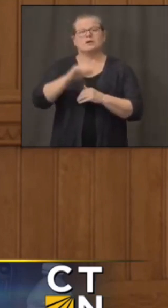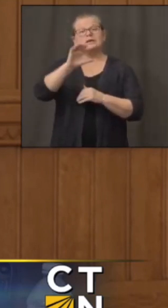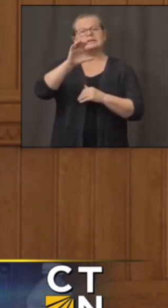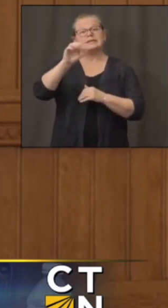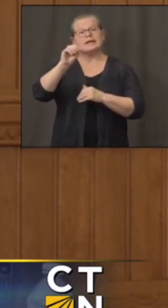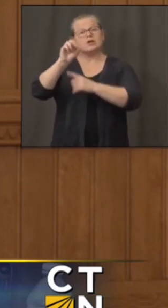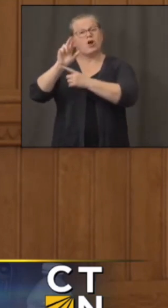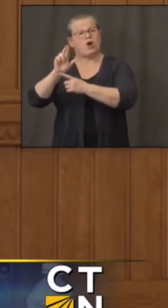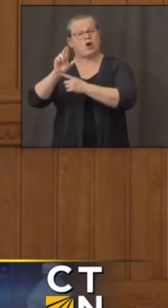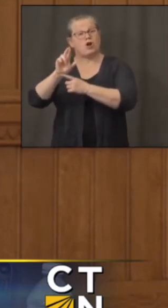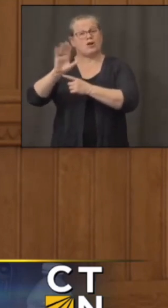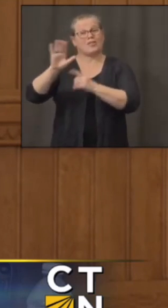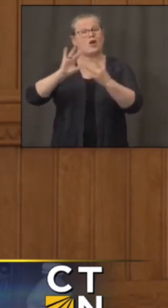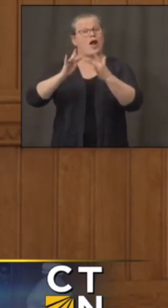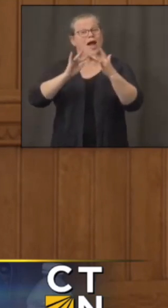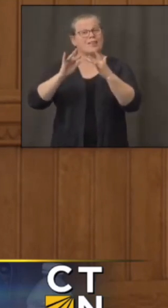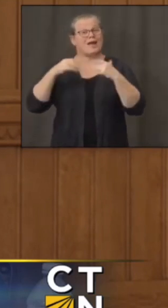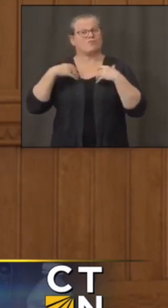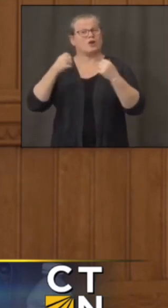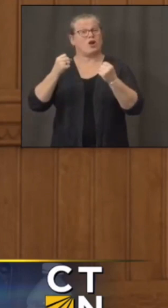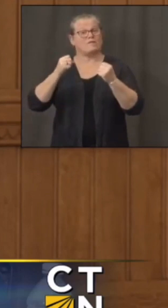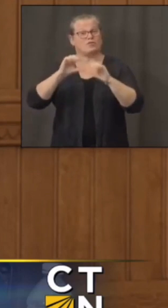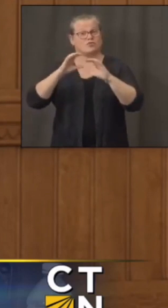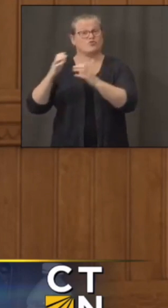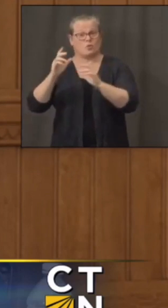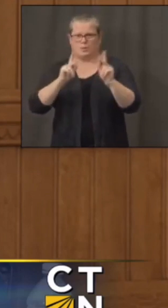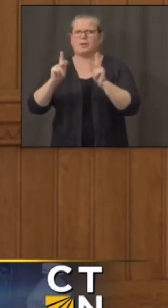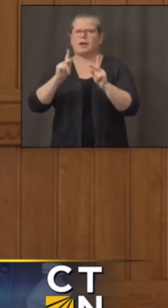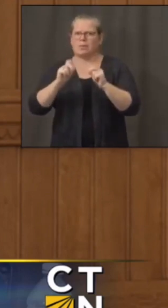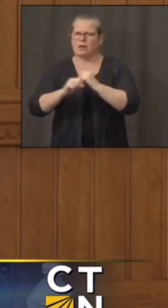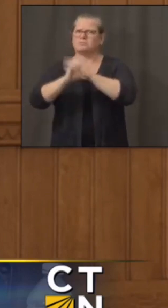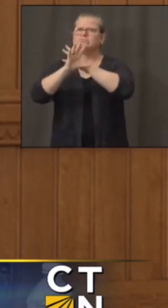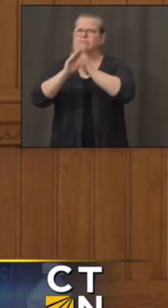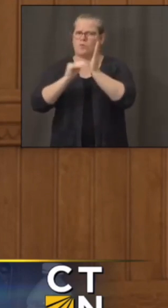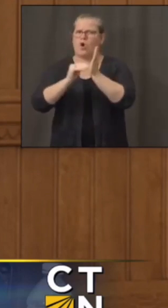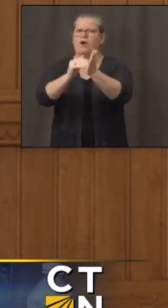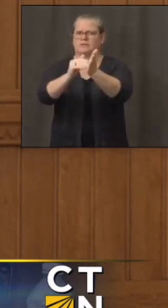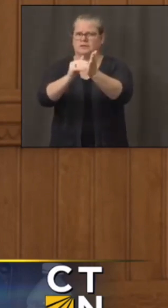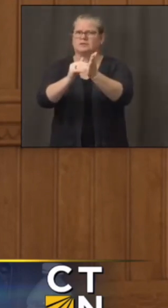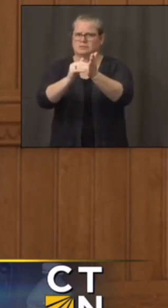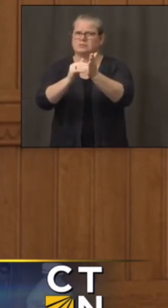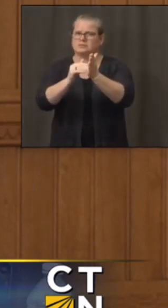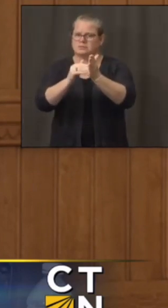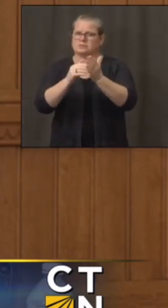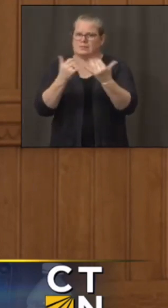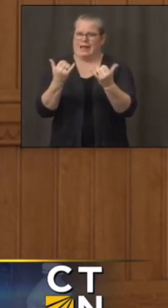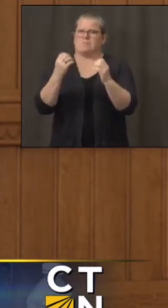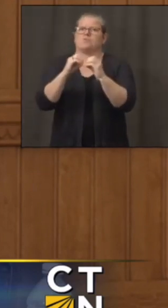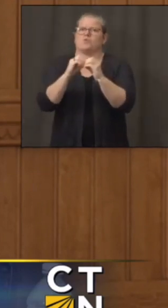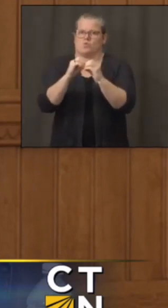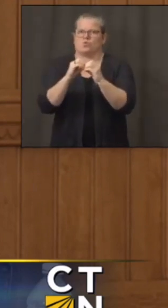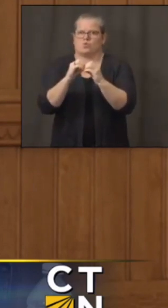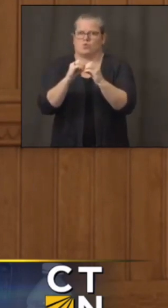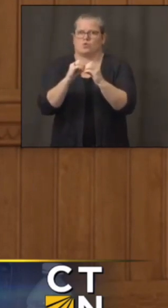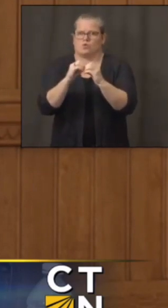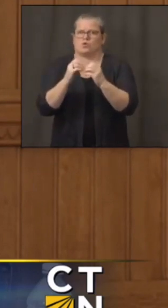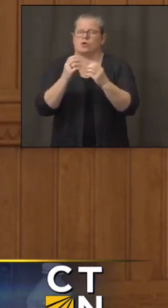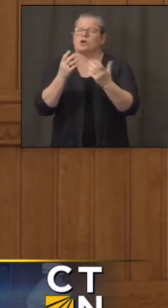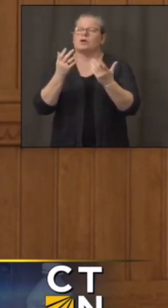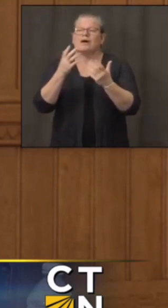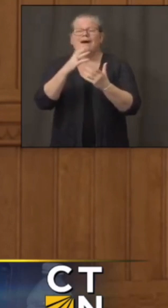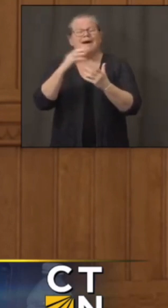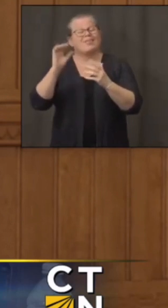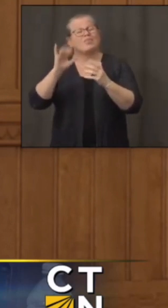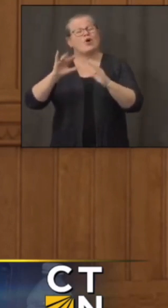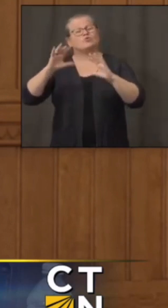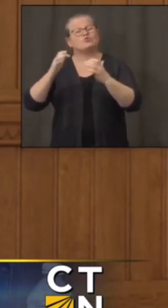groups, that people are really accessing those quite a bit, that they've been quite popular. And in many ways, the online groups helps to